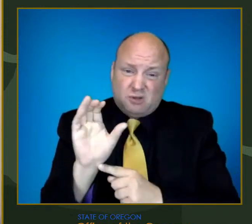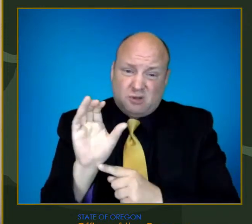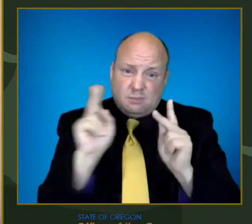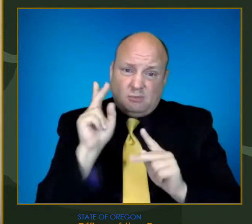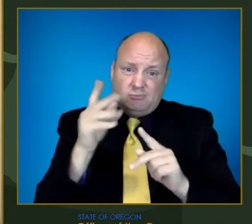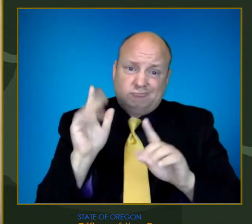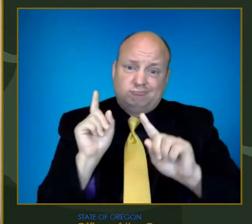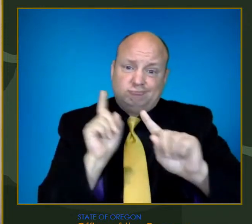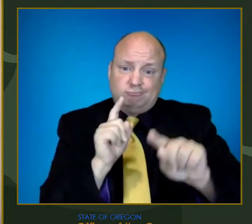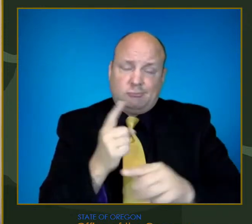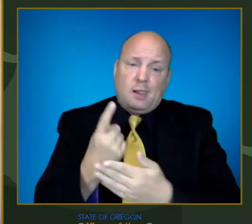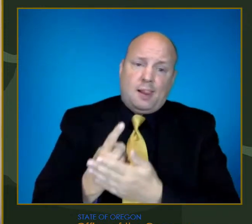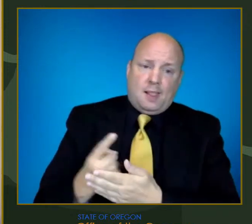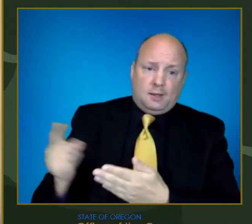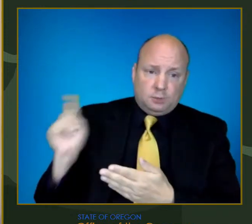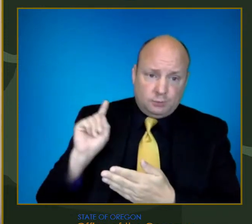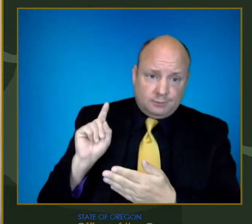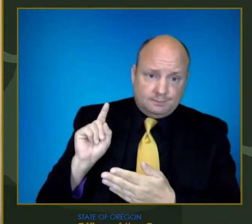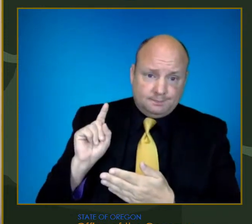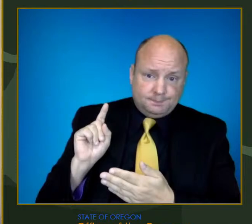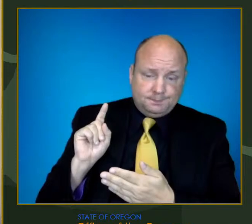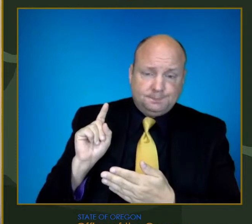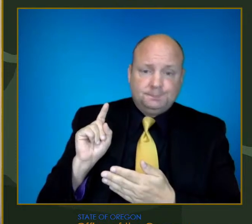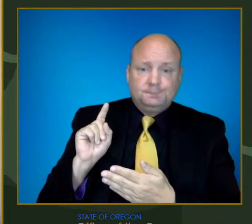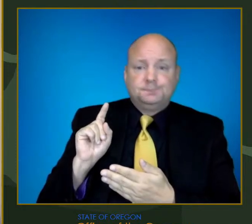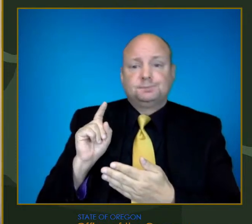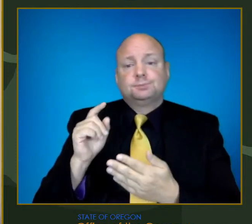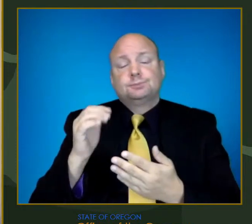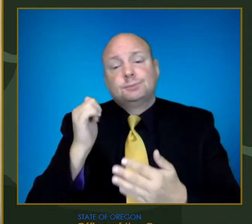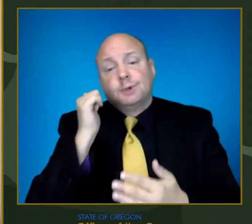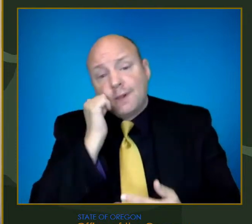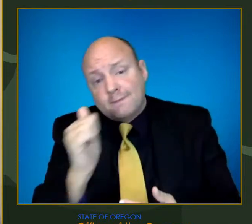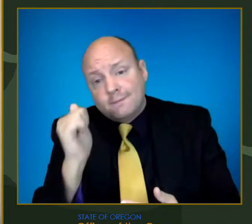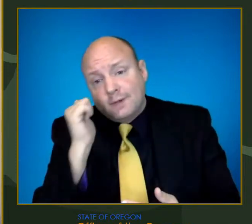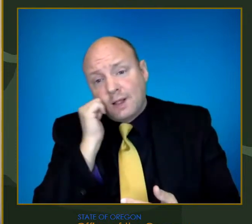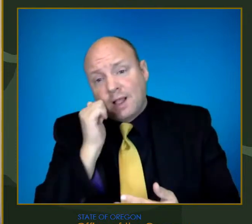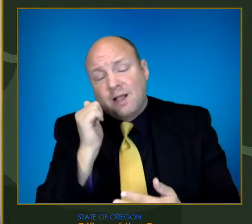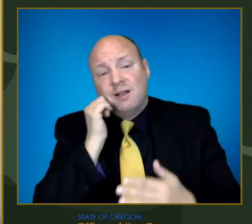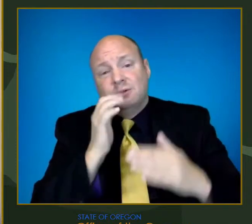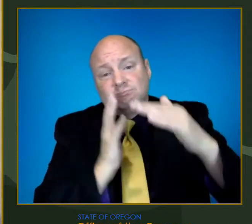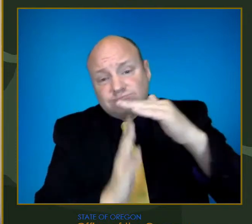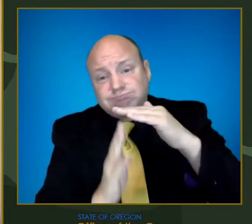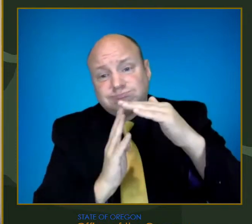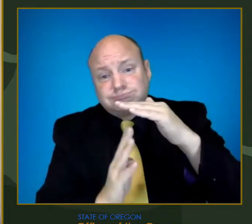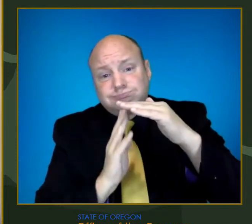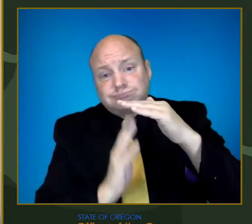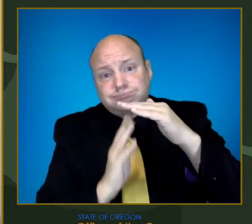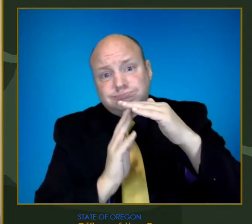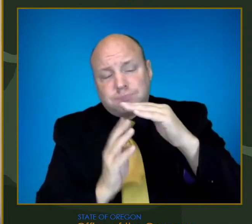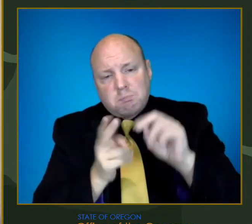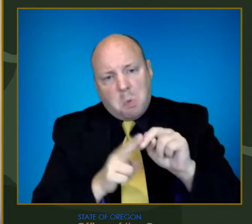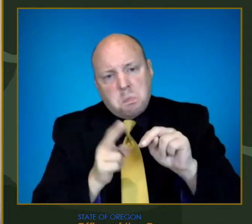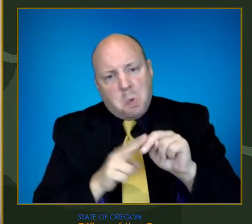exceeded that total every day since then. Today, OHA is